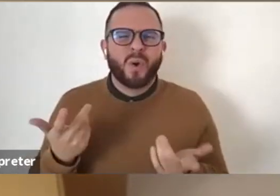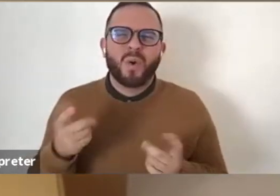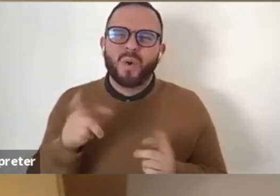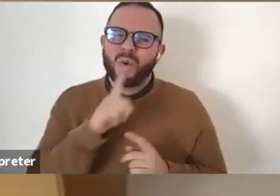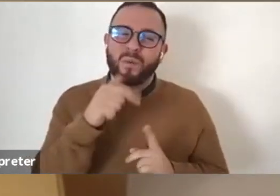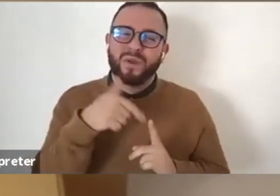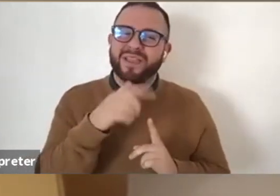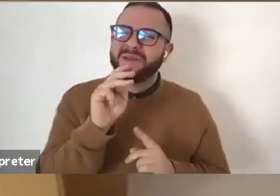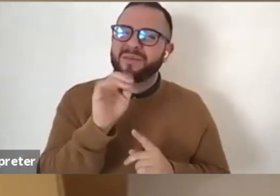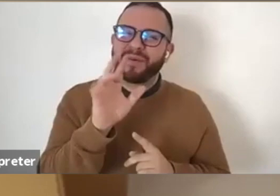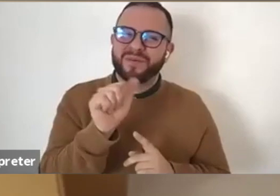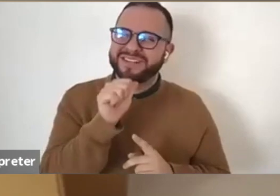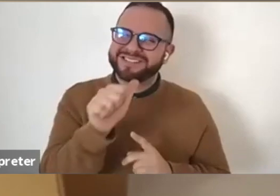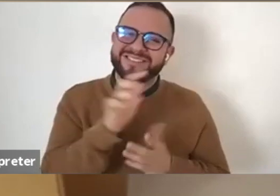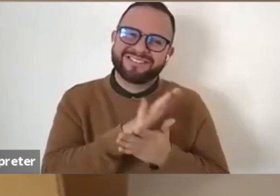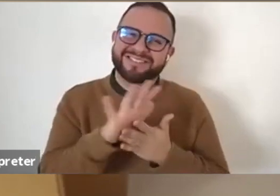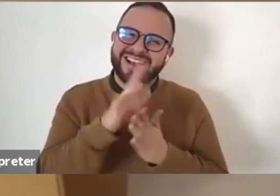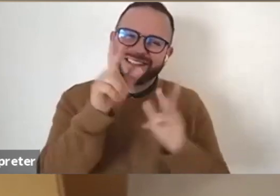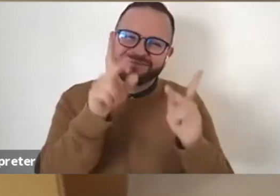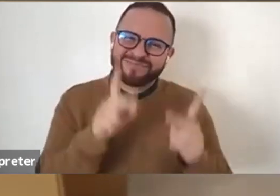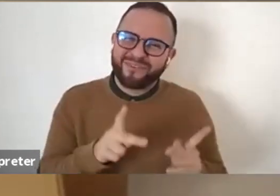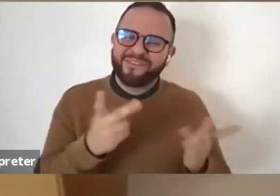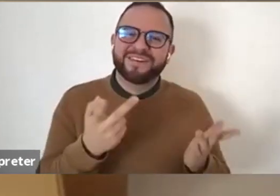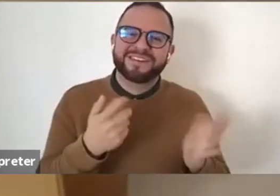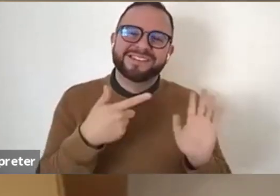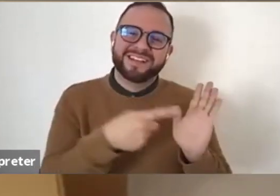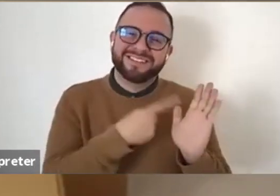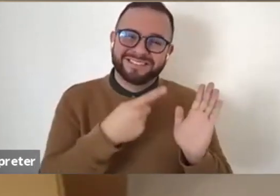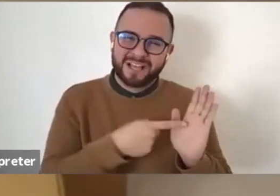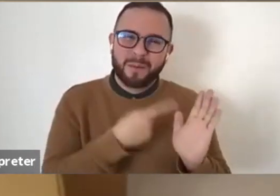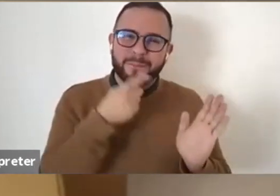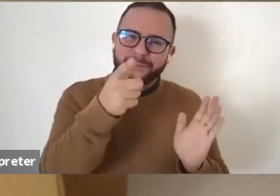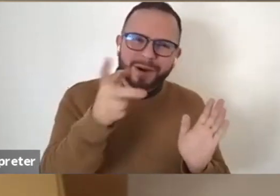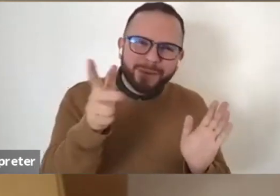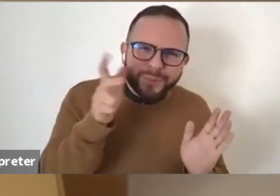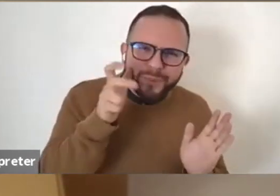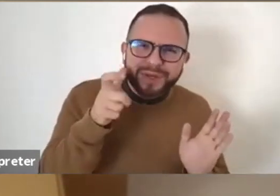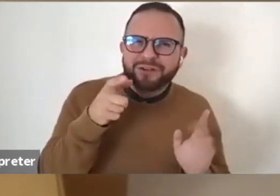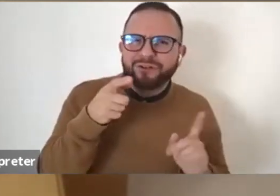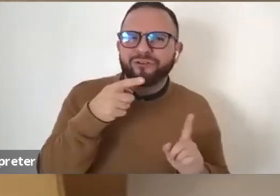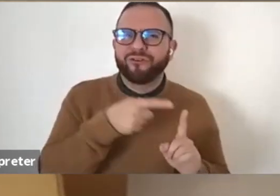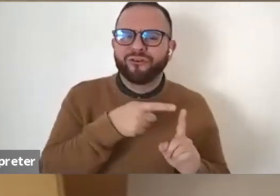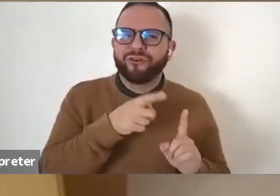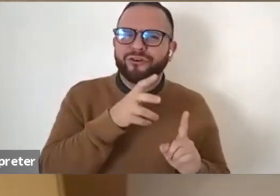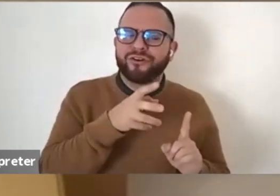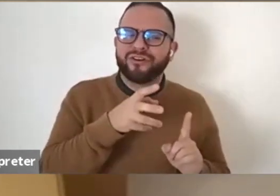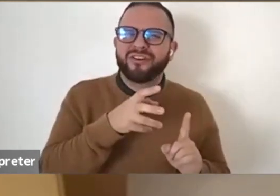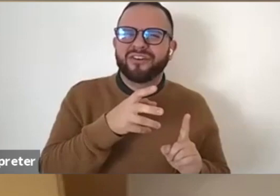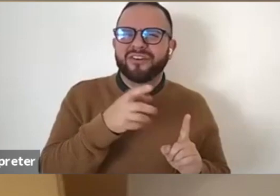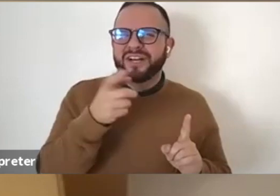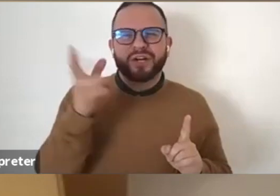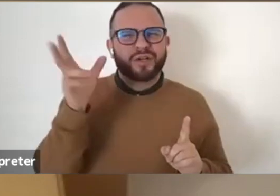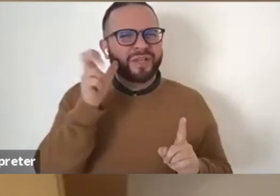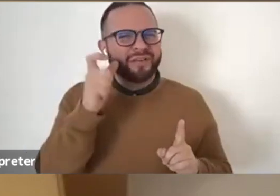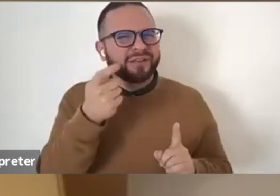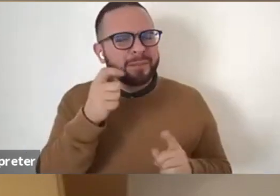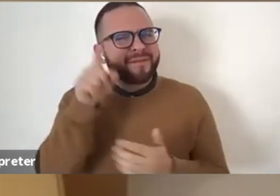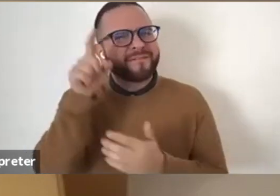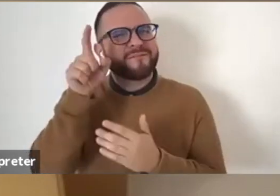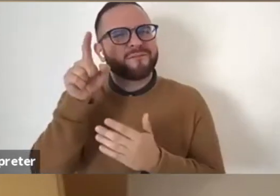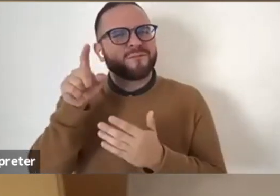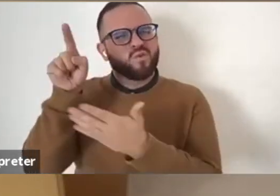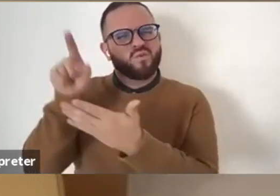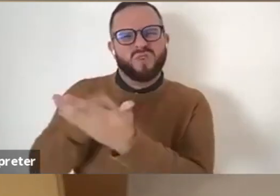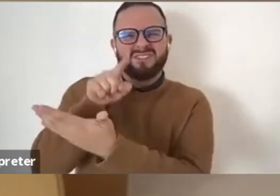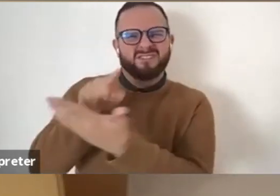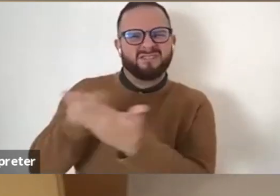person. Sometimes when you hear her, it's a little bit like racism, but in the same time,